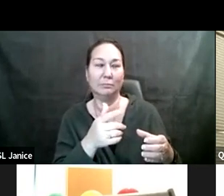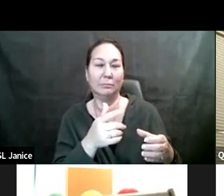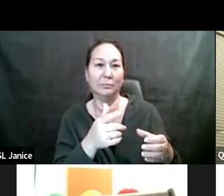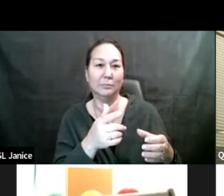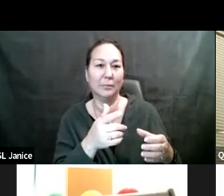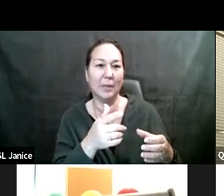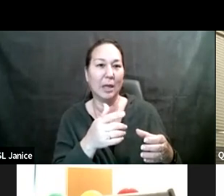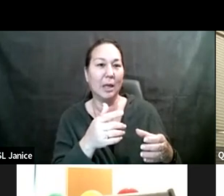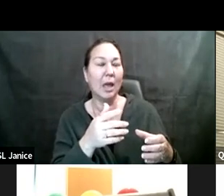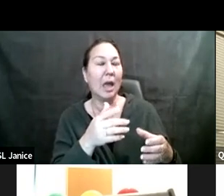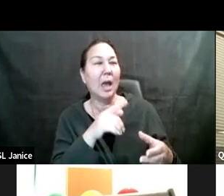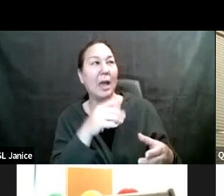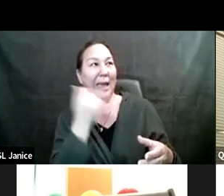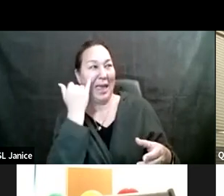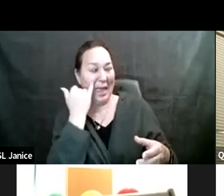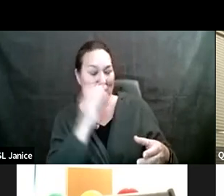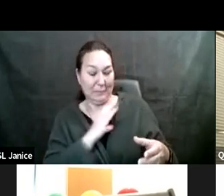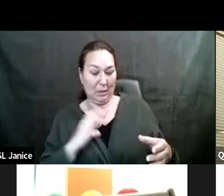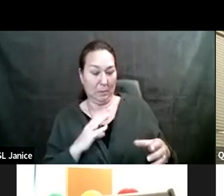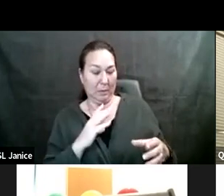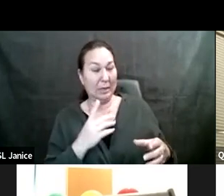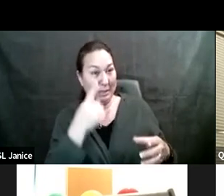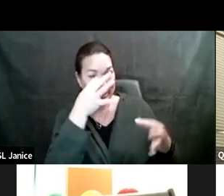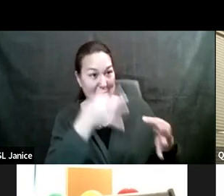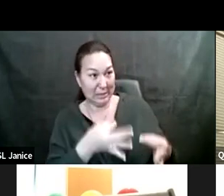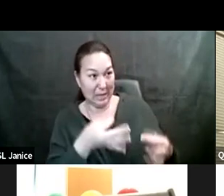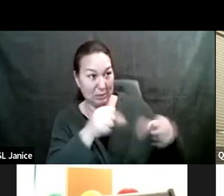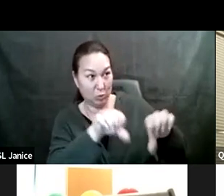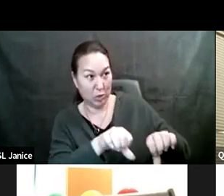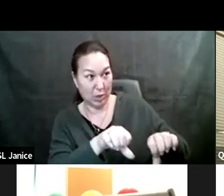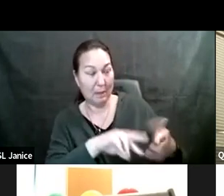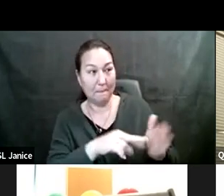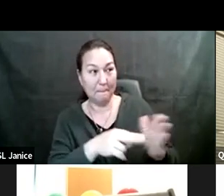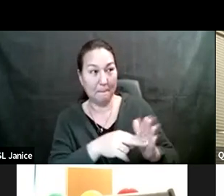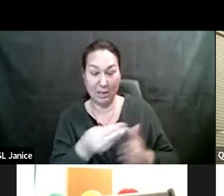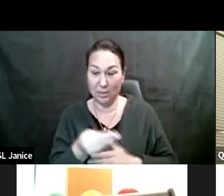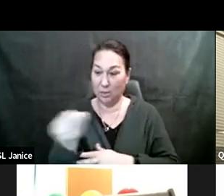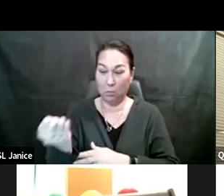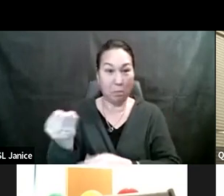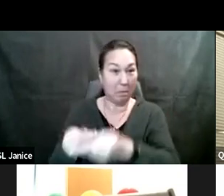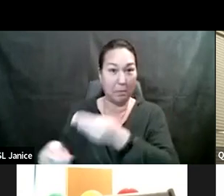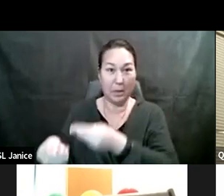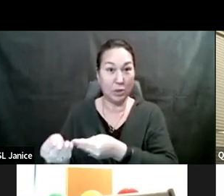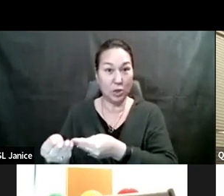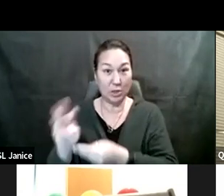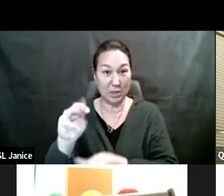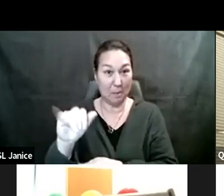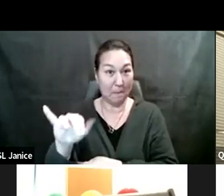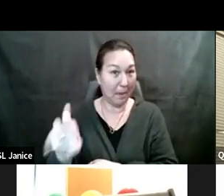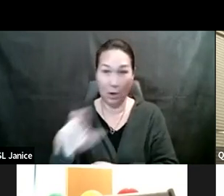action was taken at all is that I I wish I could be more clear it requires a lot